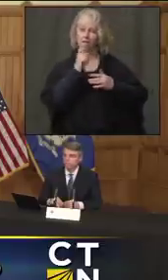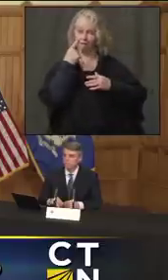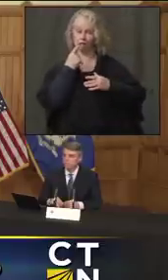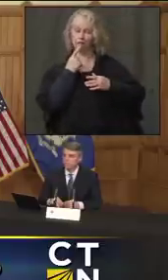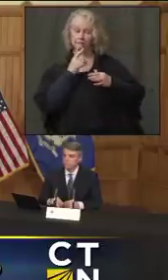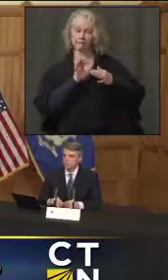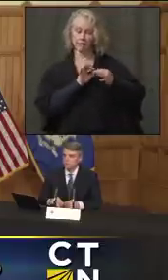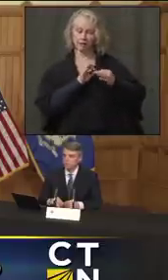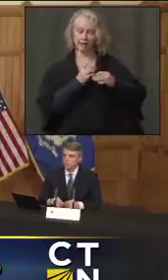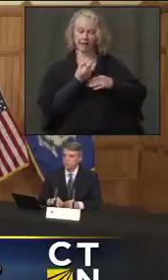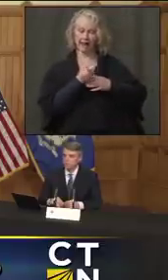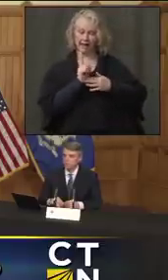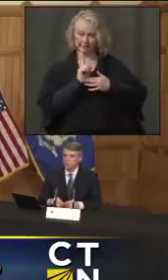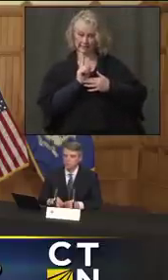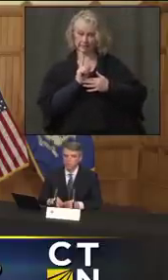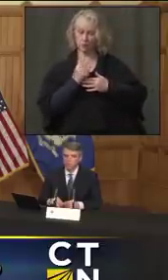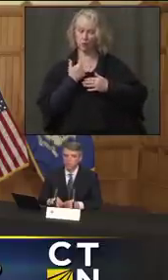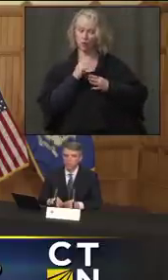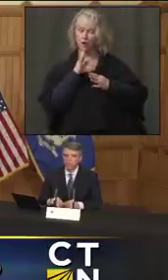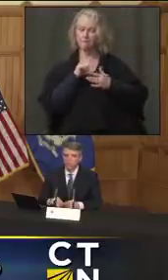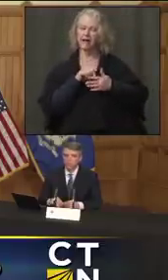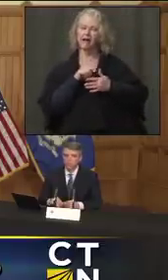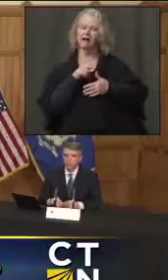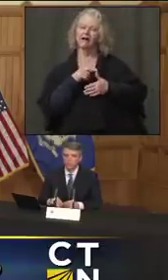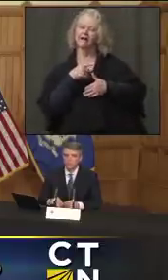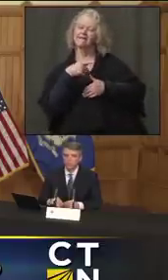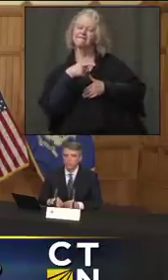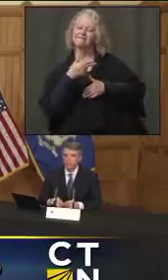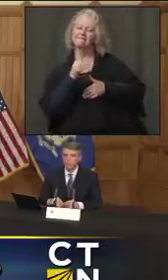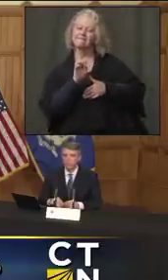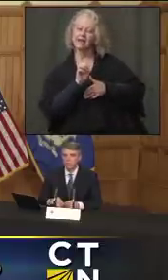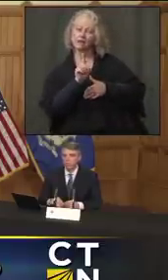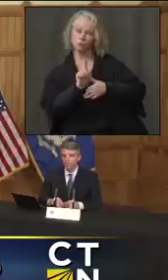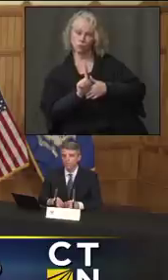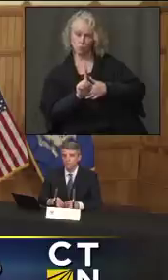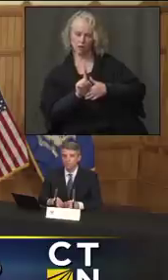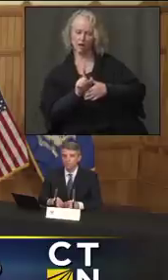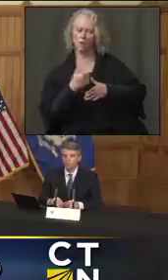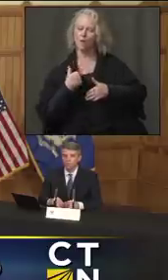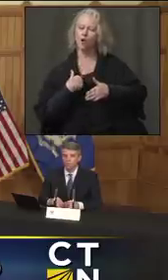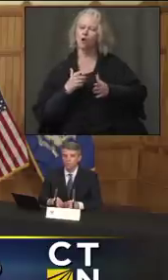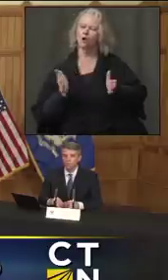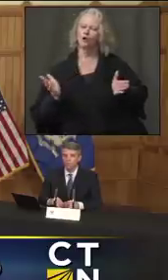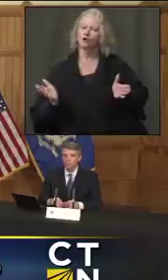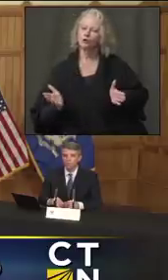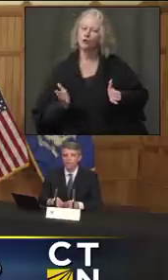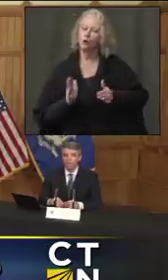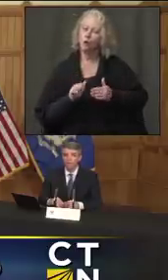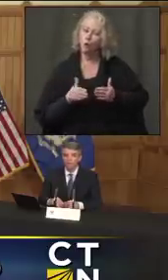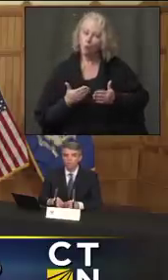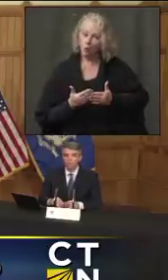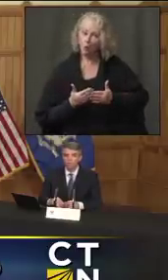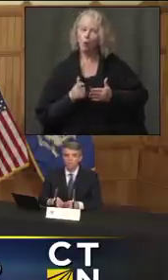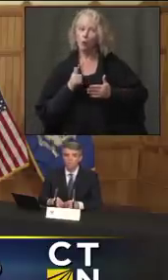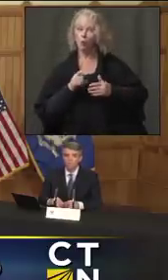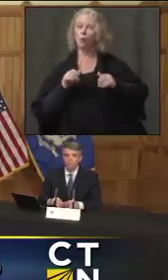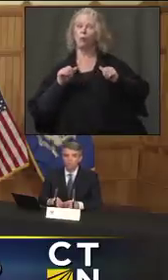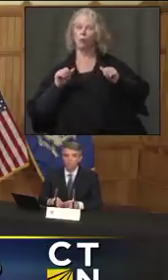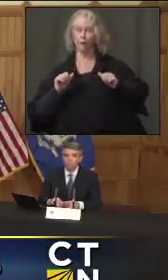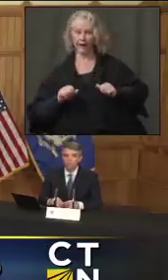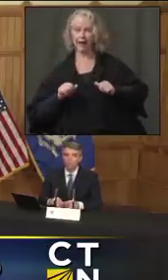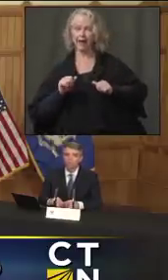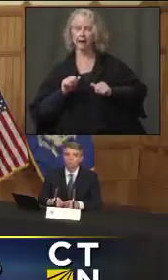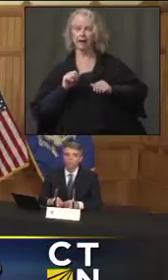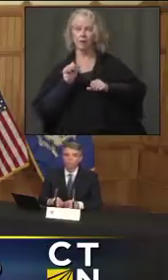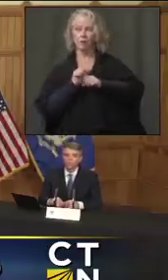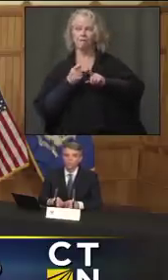think last week when we rolled out the phase 1 activities, we're still encouraging all employees who can work from home to continue working